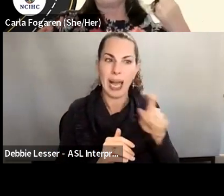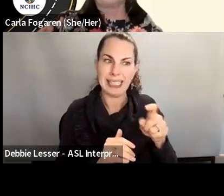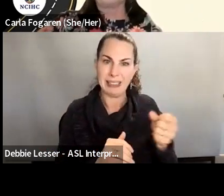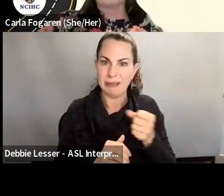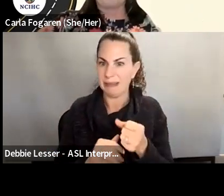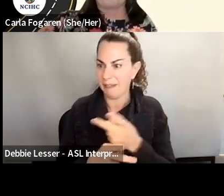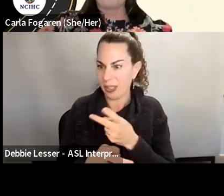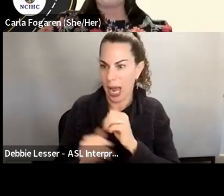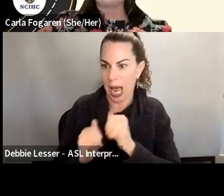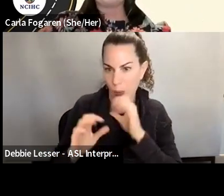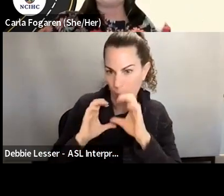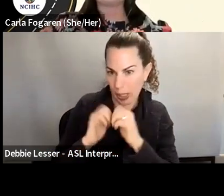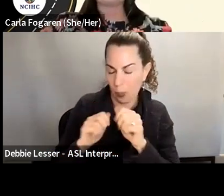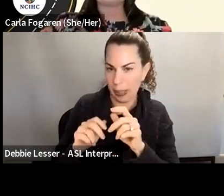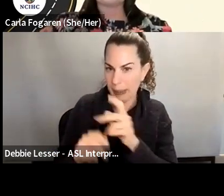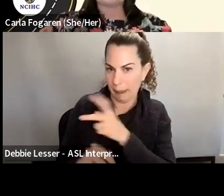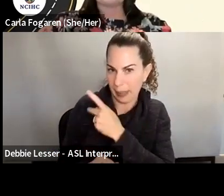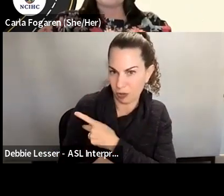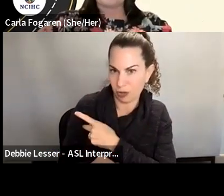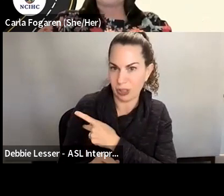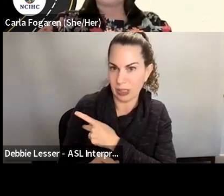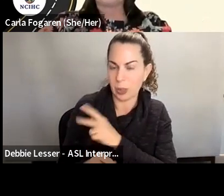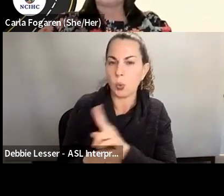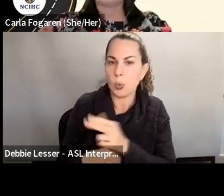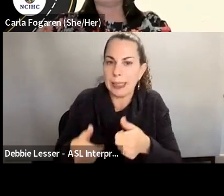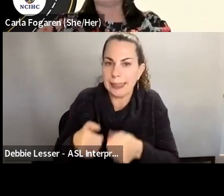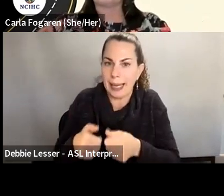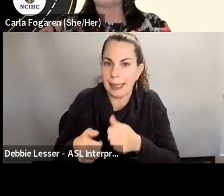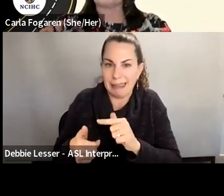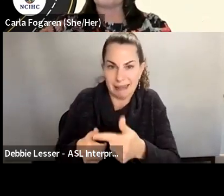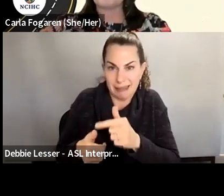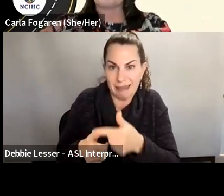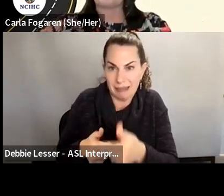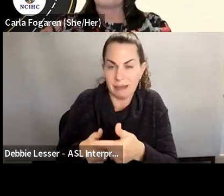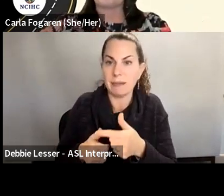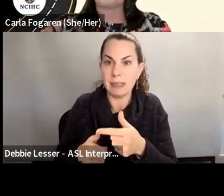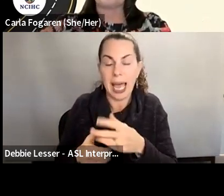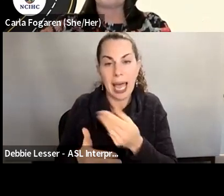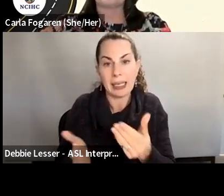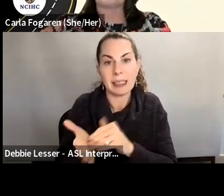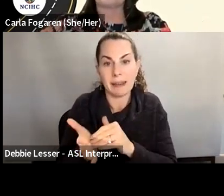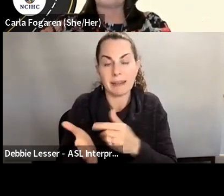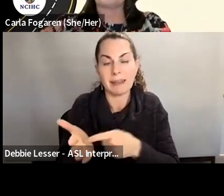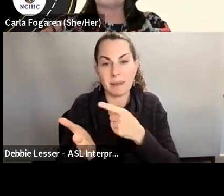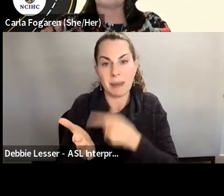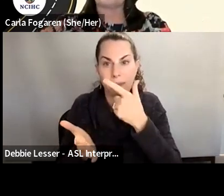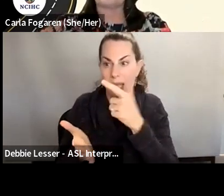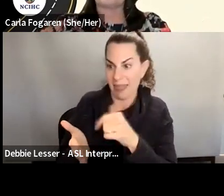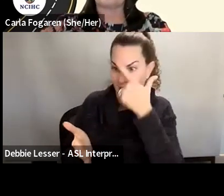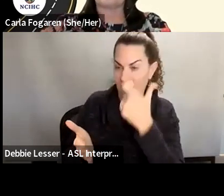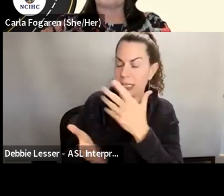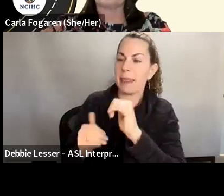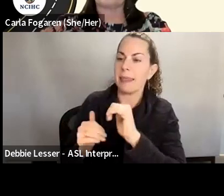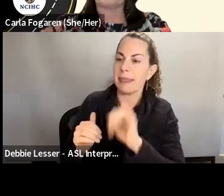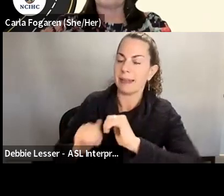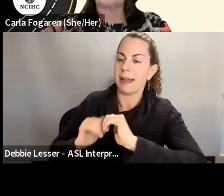way to communicate with this patient in a text form because that's what they were asking. And again, sometimes it's because that's how the patients are communicating. So